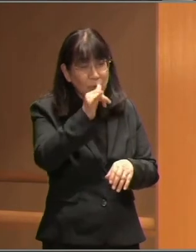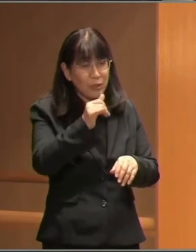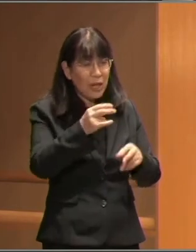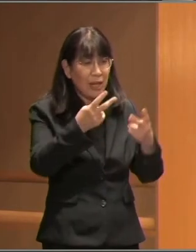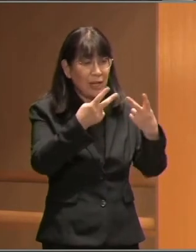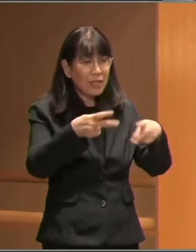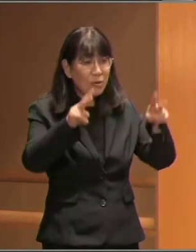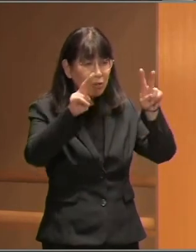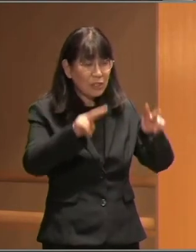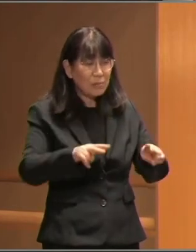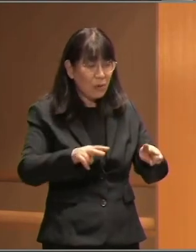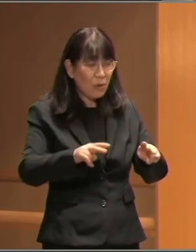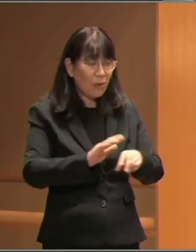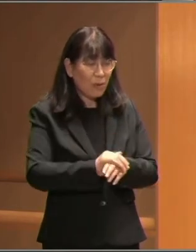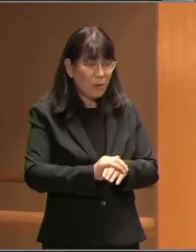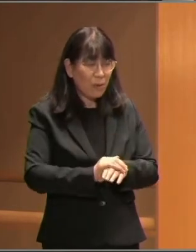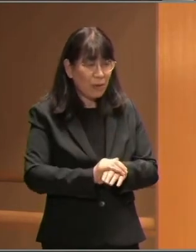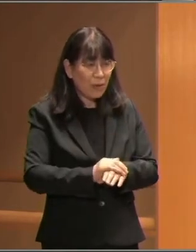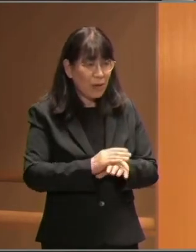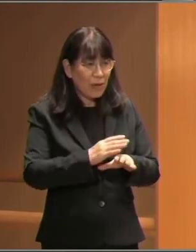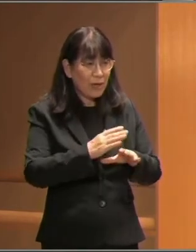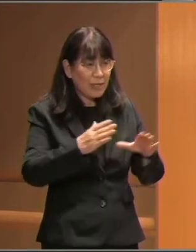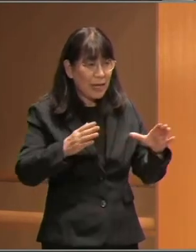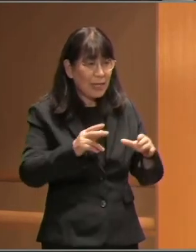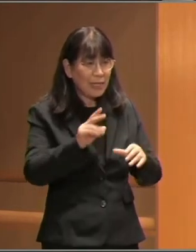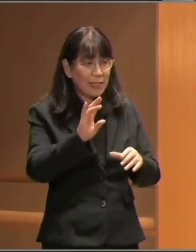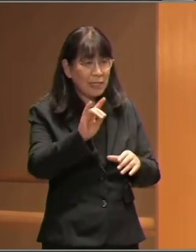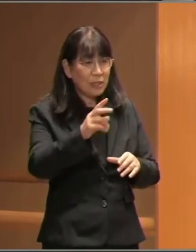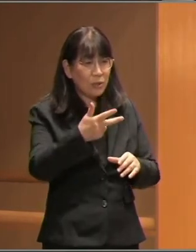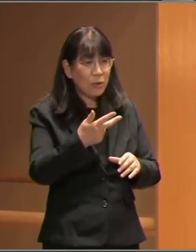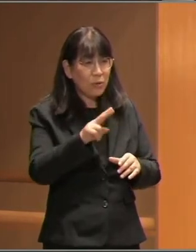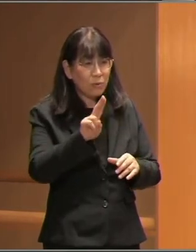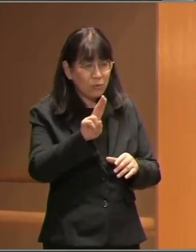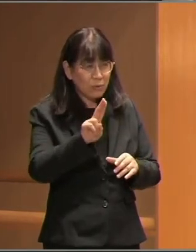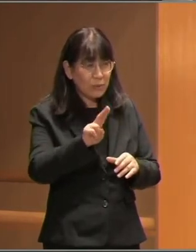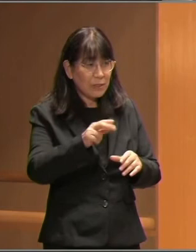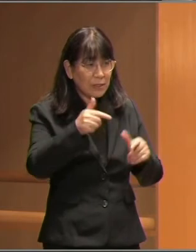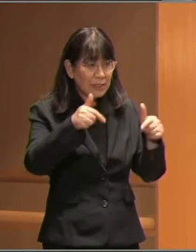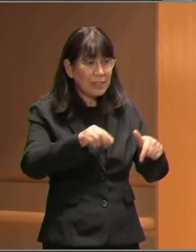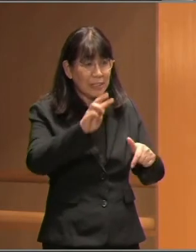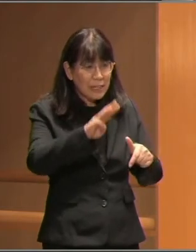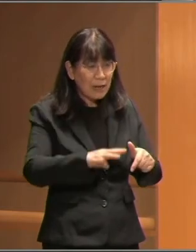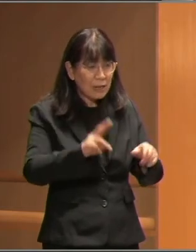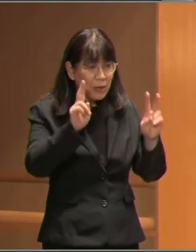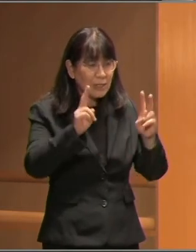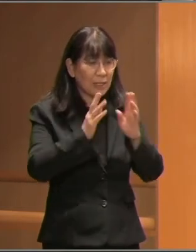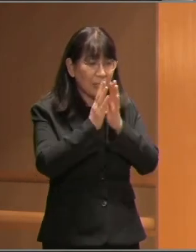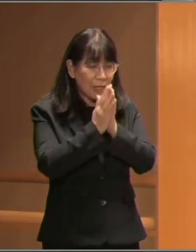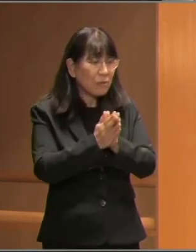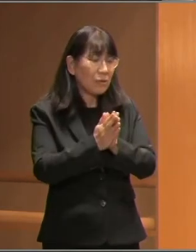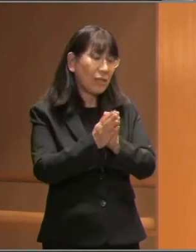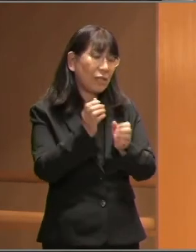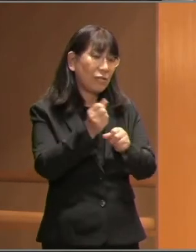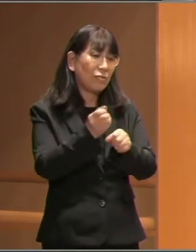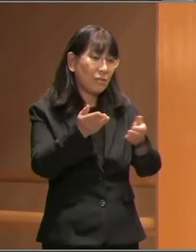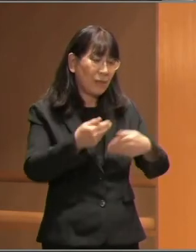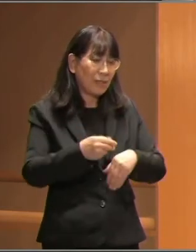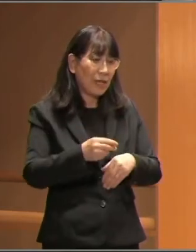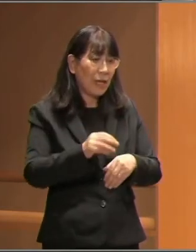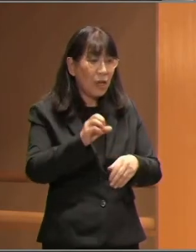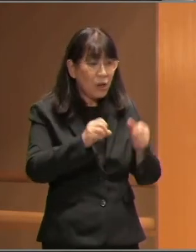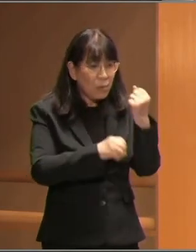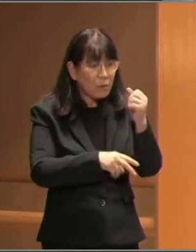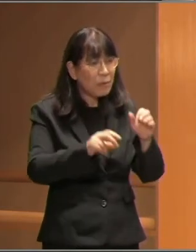And this was made by Daikyo Nishikawa, which is very good at this kind of parts